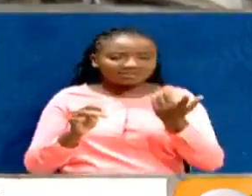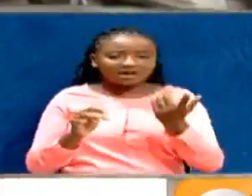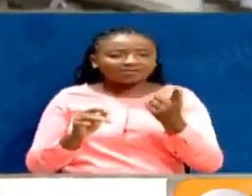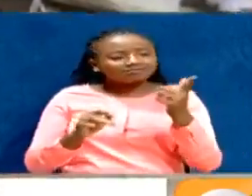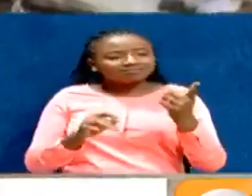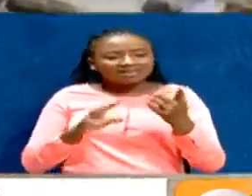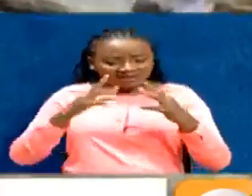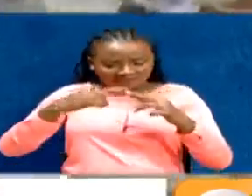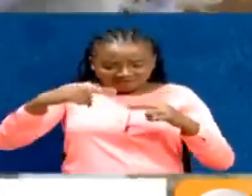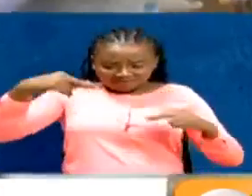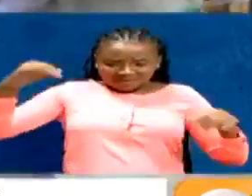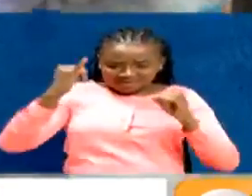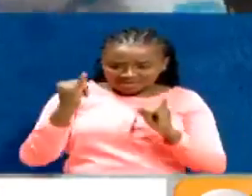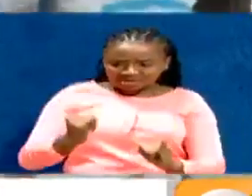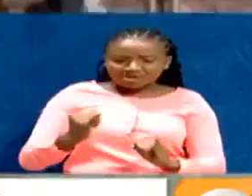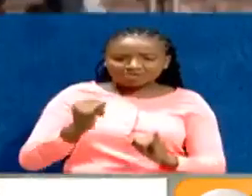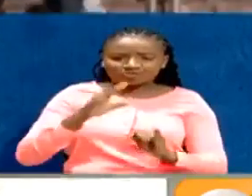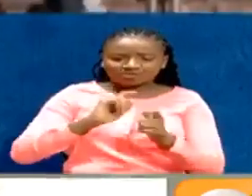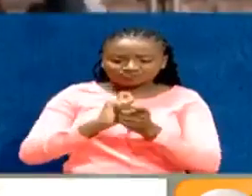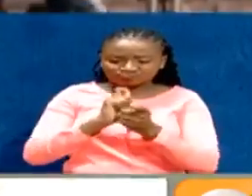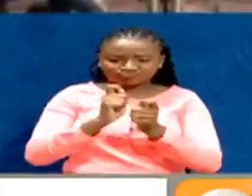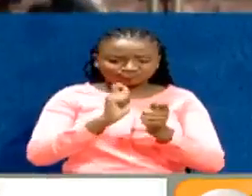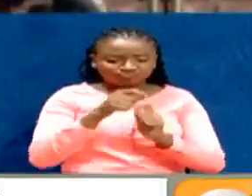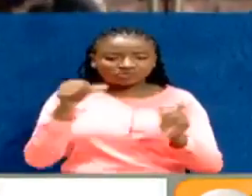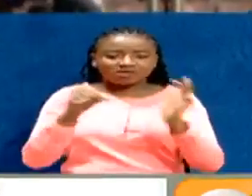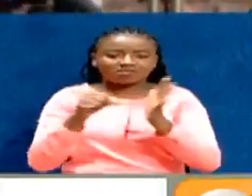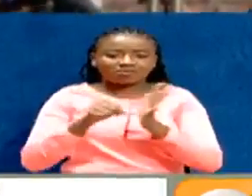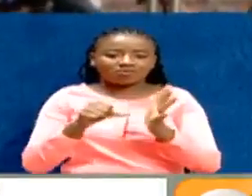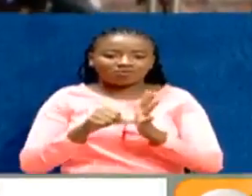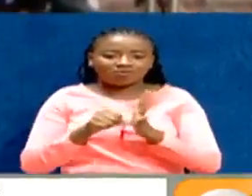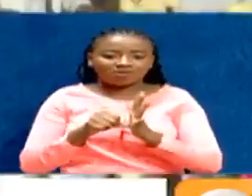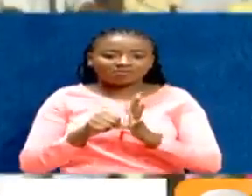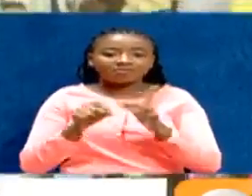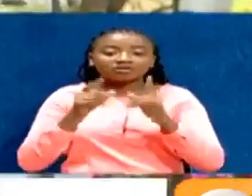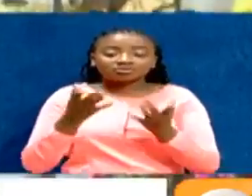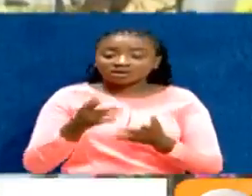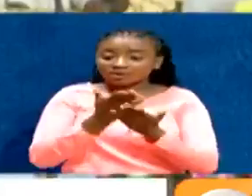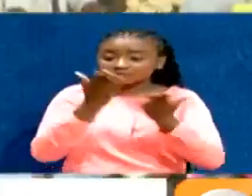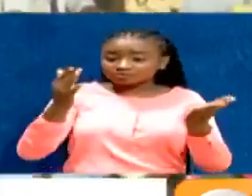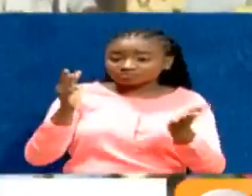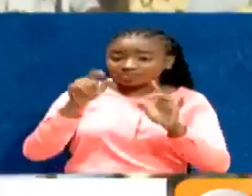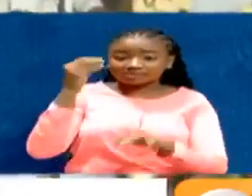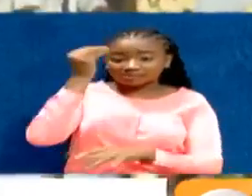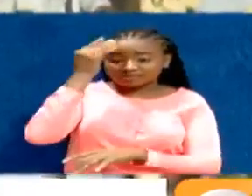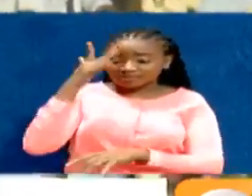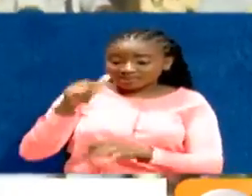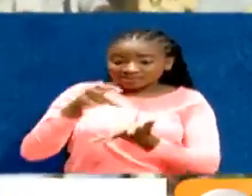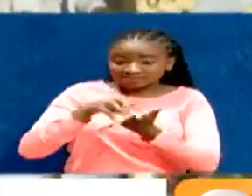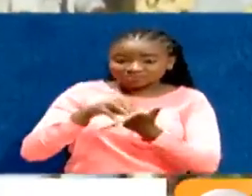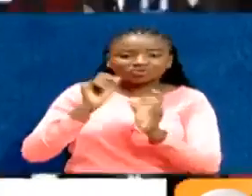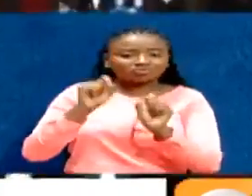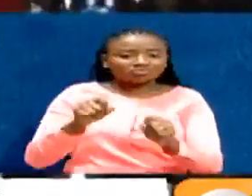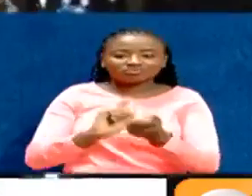new mutated variant is being blamed in addition to recent complacency. A reminder to Kenyans that the situation can